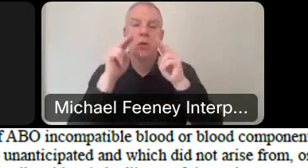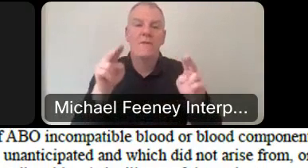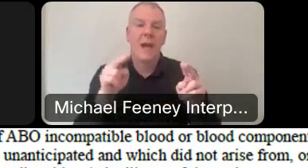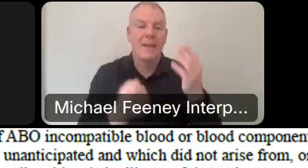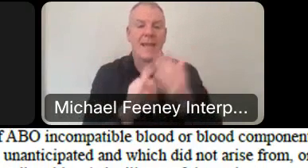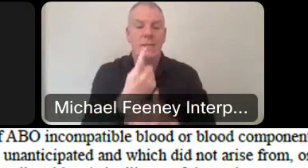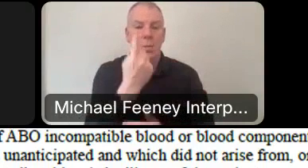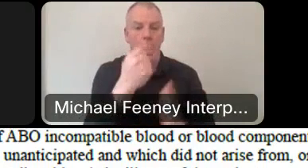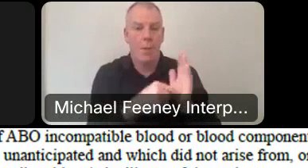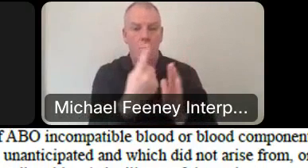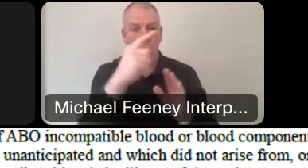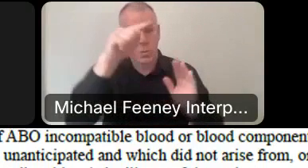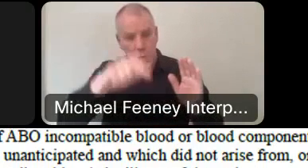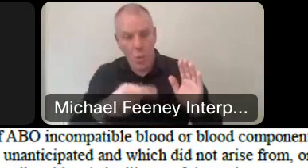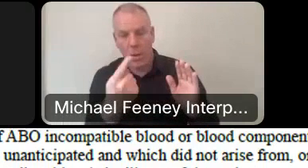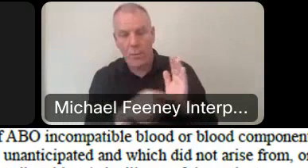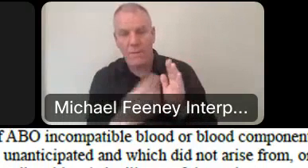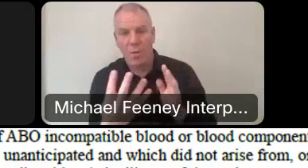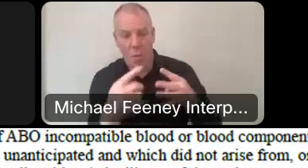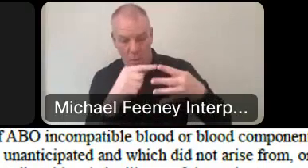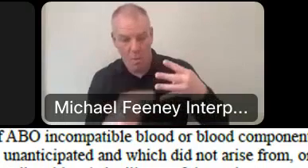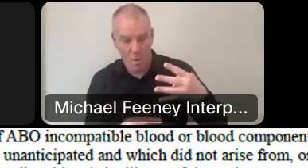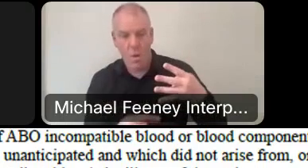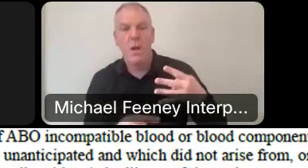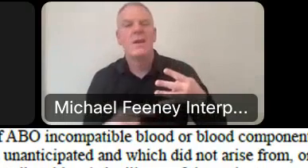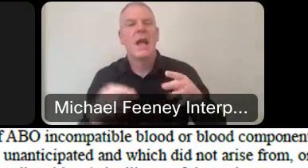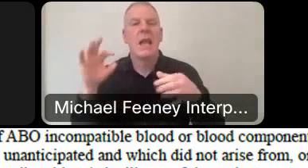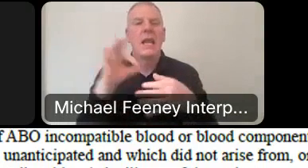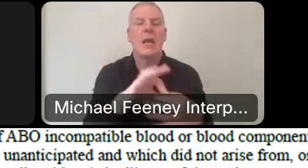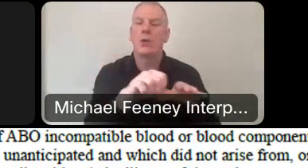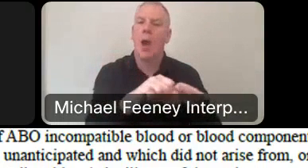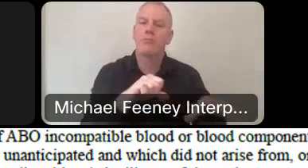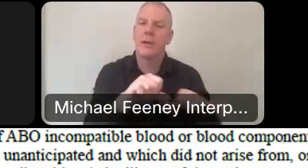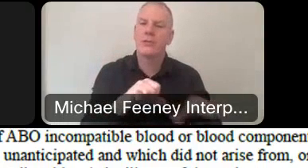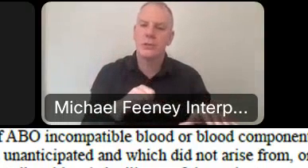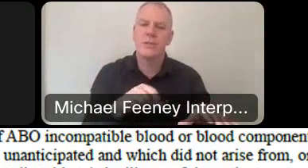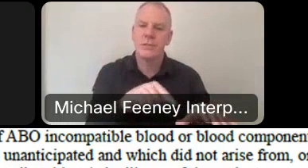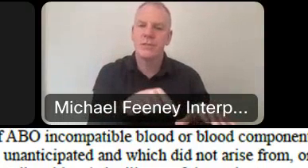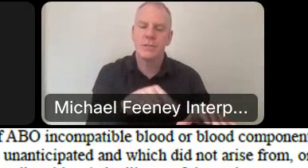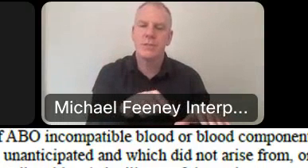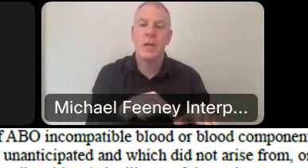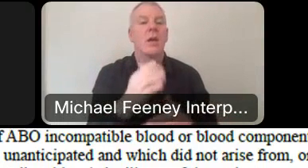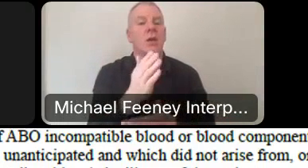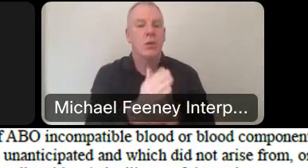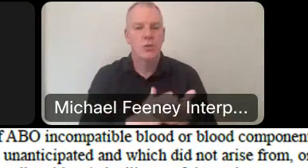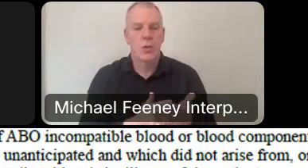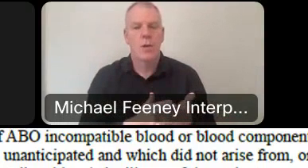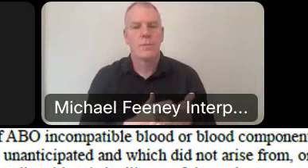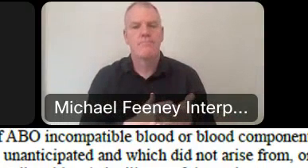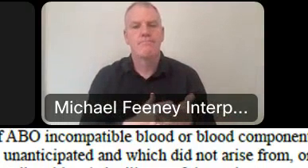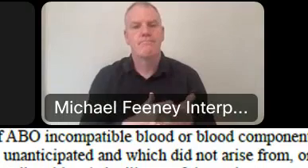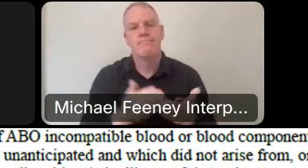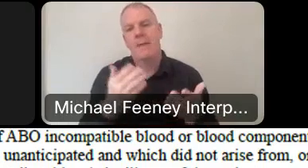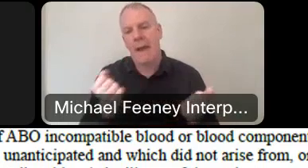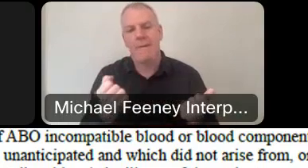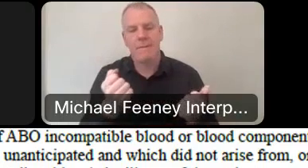1.4 are very much surgery related in some jurisdictions called never events, very much